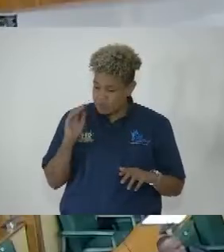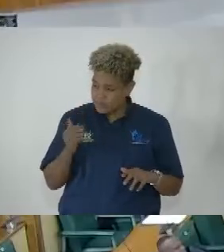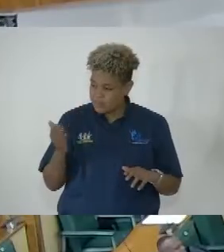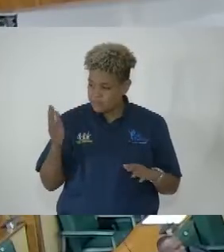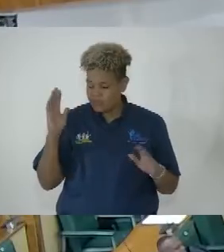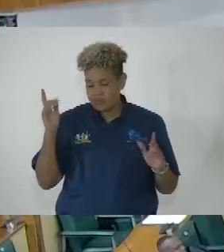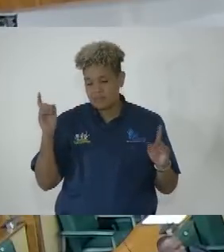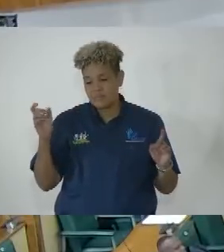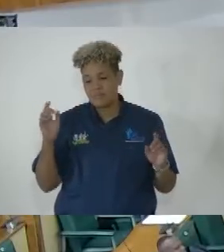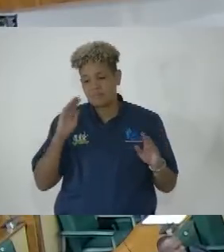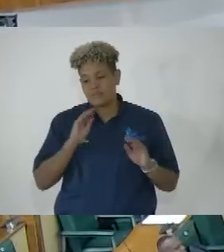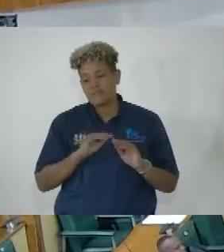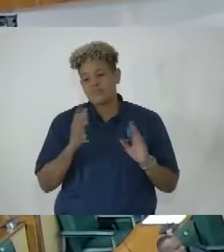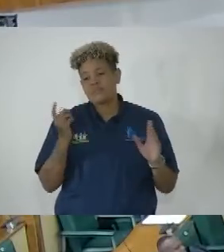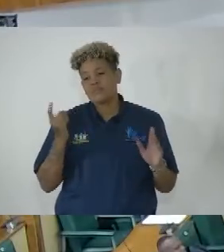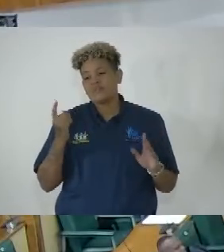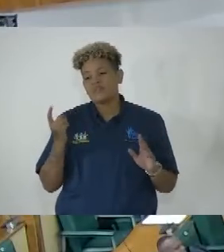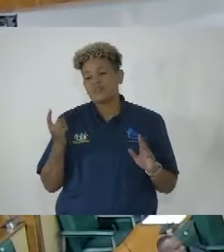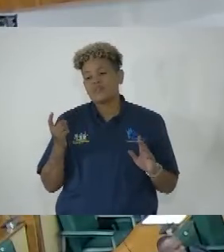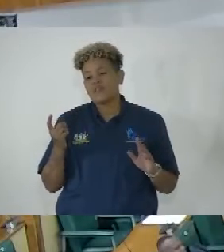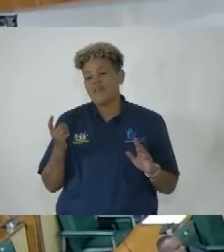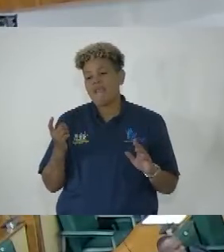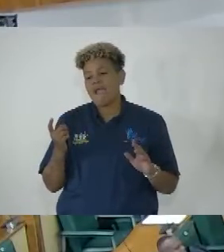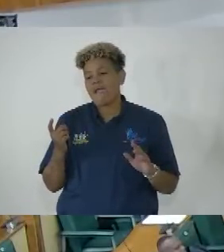wants to clarify something.